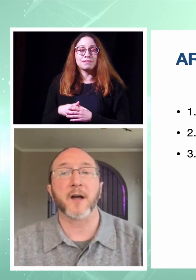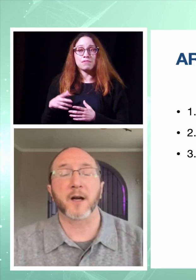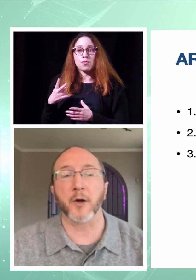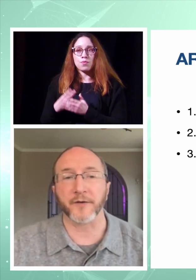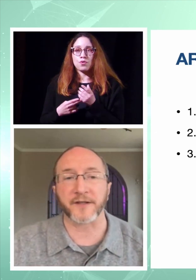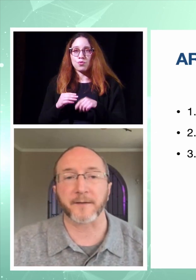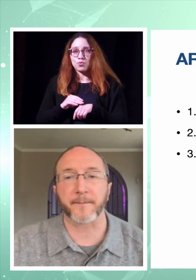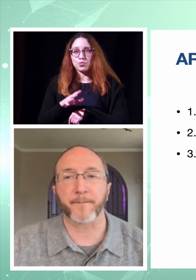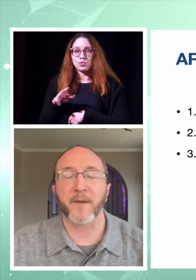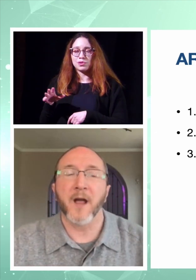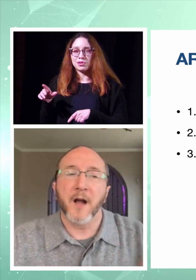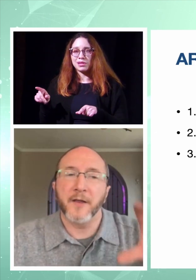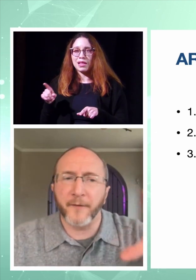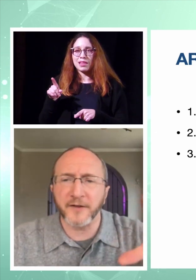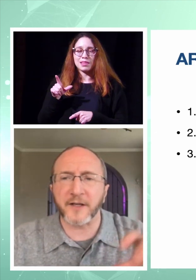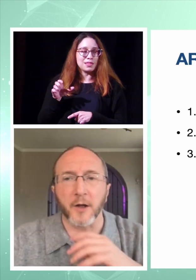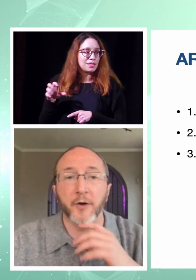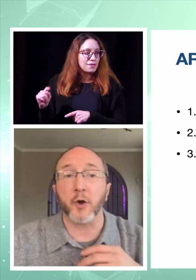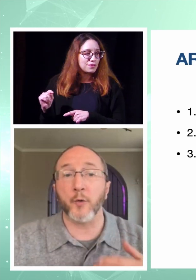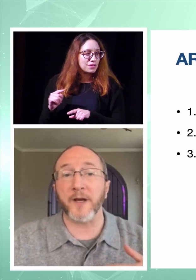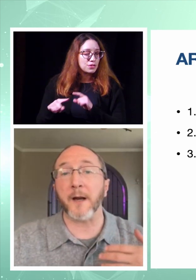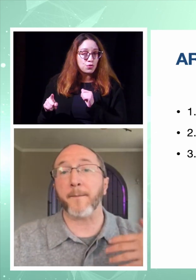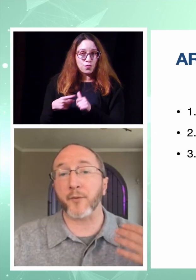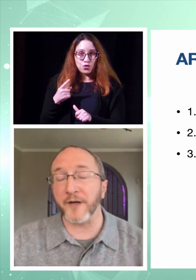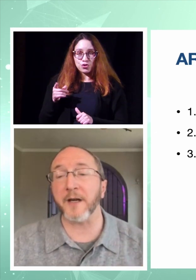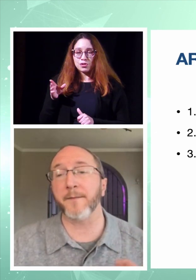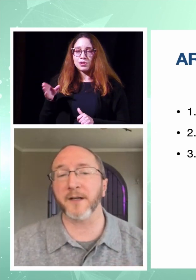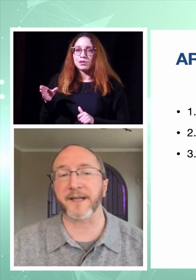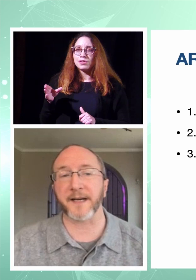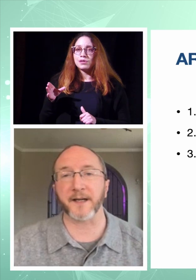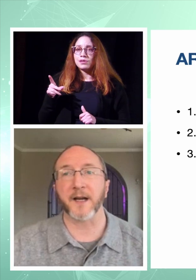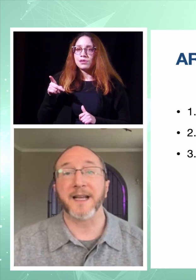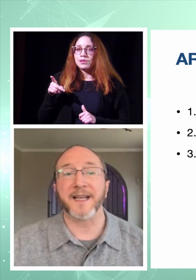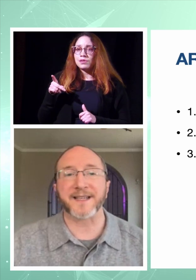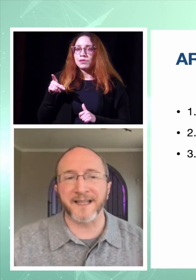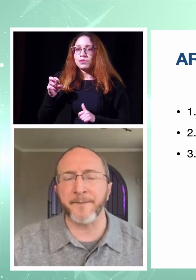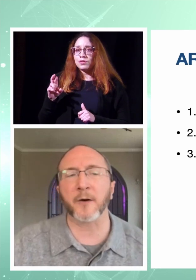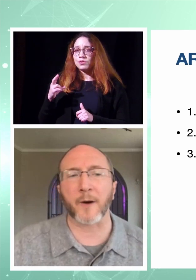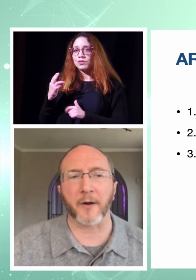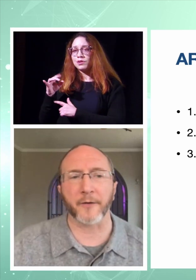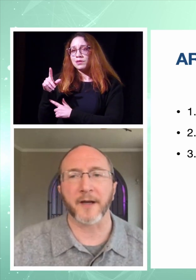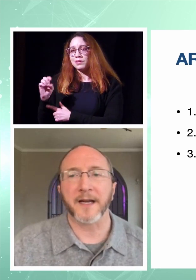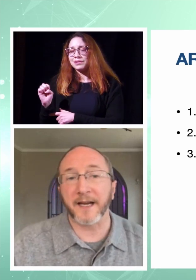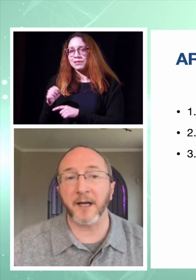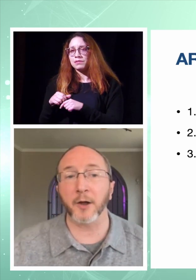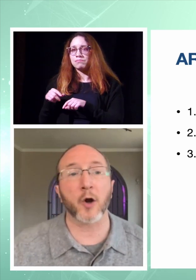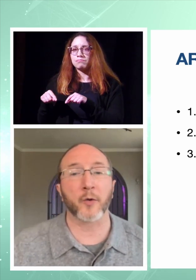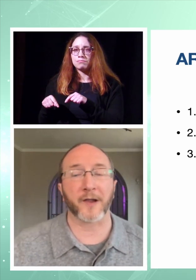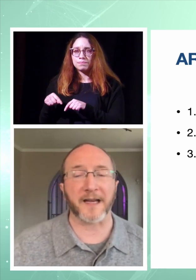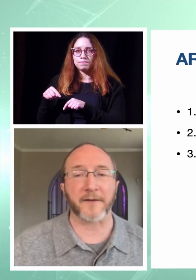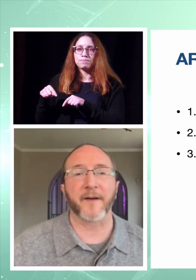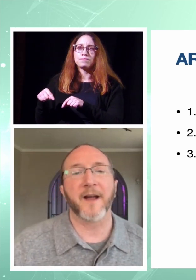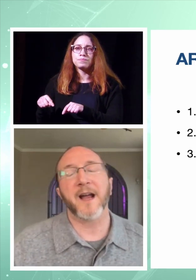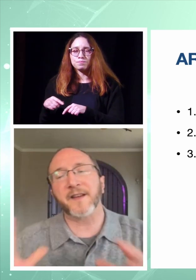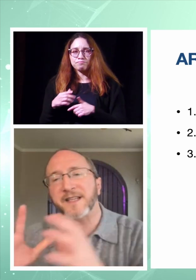both clones. The first clone, who we prehabilitated, is limping around, getting